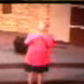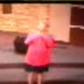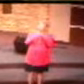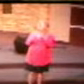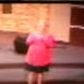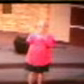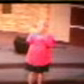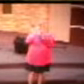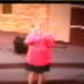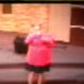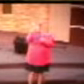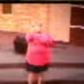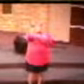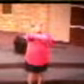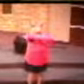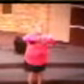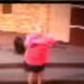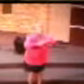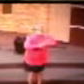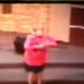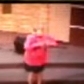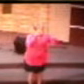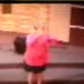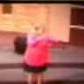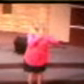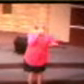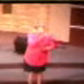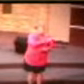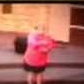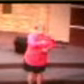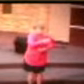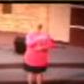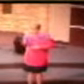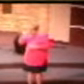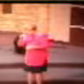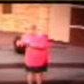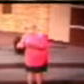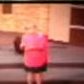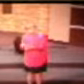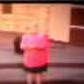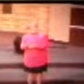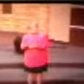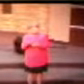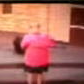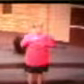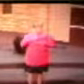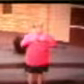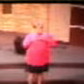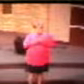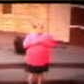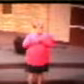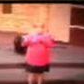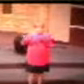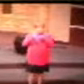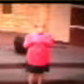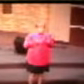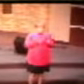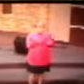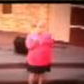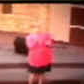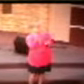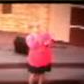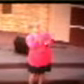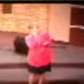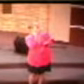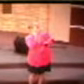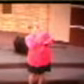purpose for you and for the world and how we participate and all of that. Hey, we just moved here maybe 6 weeks ago.